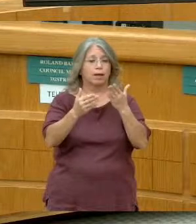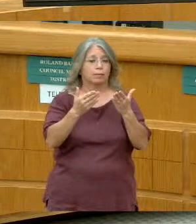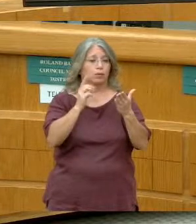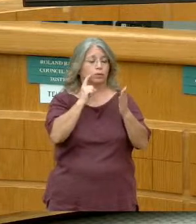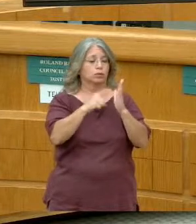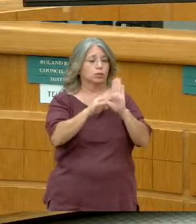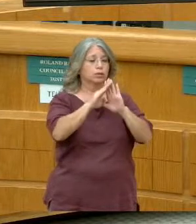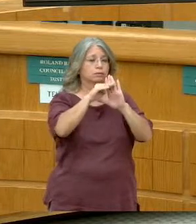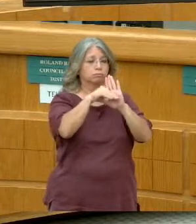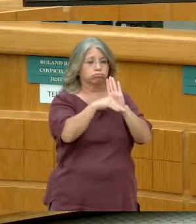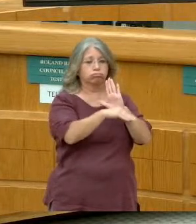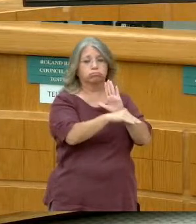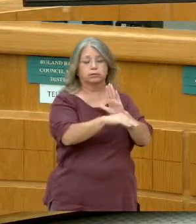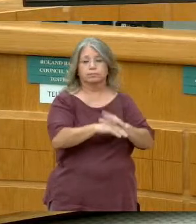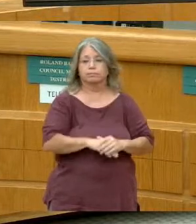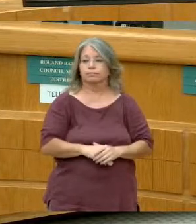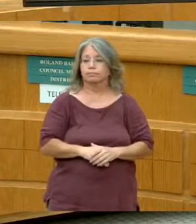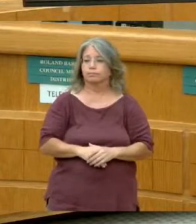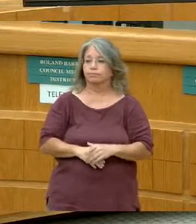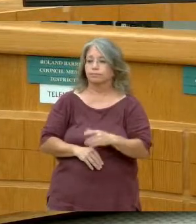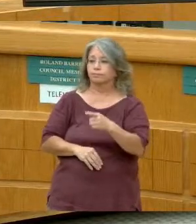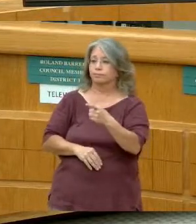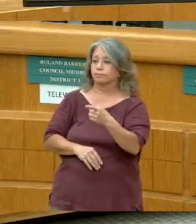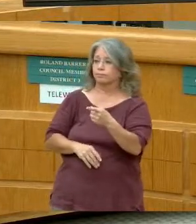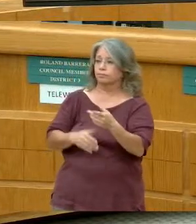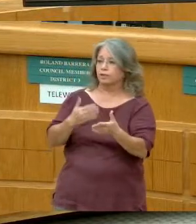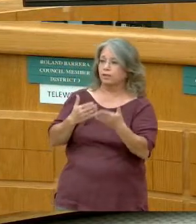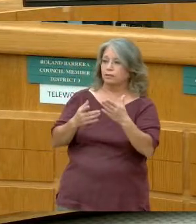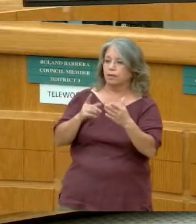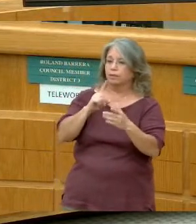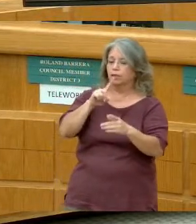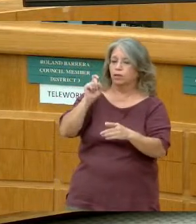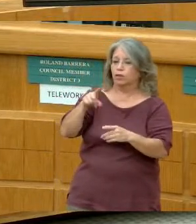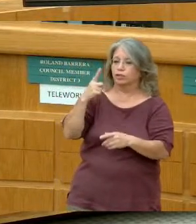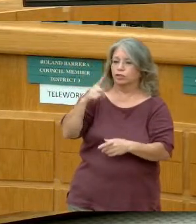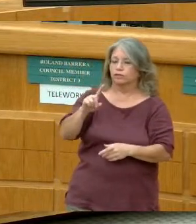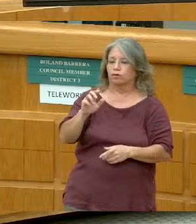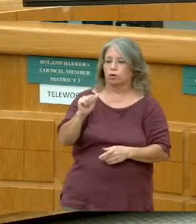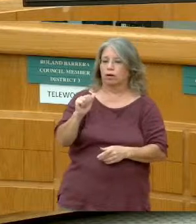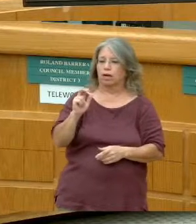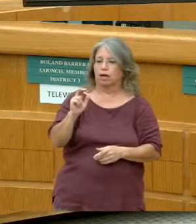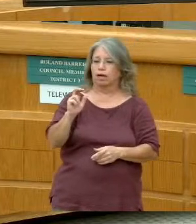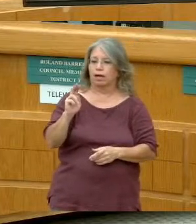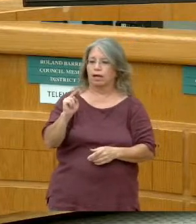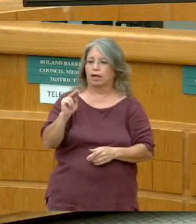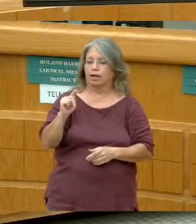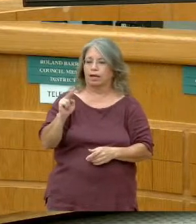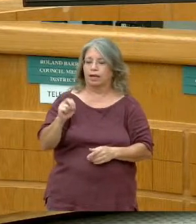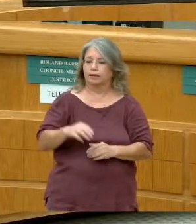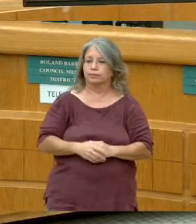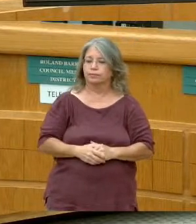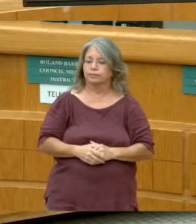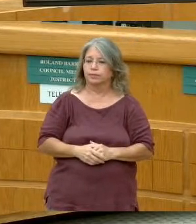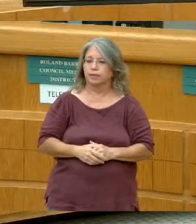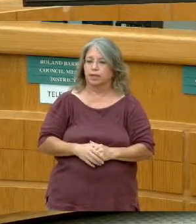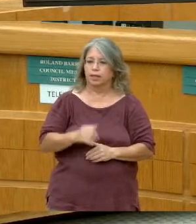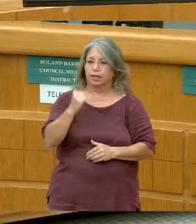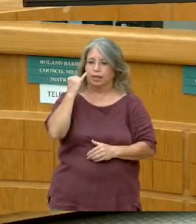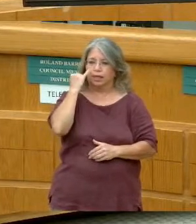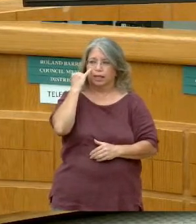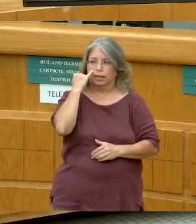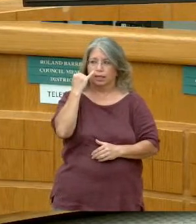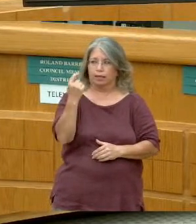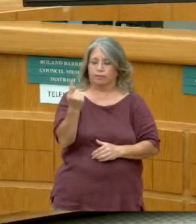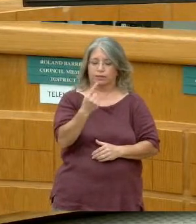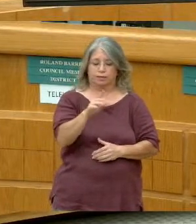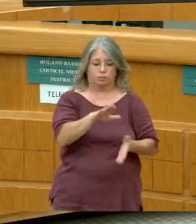Good. This may be an Annette question. So if someone dies at home and is not discovered for